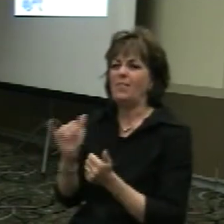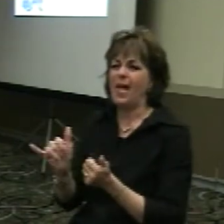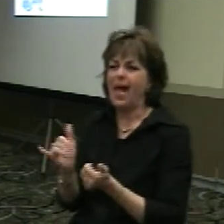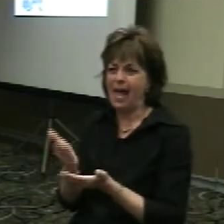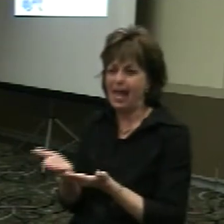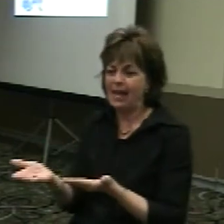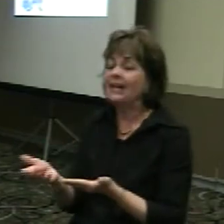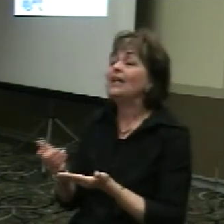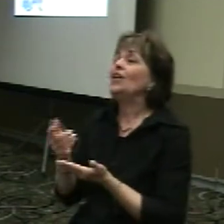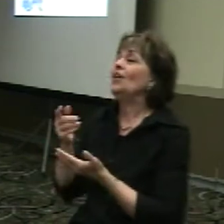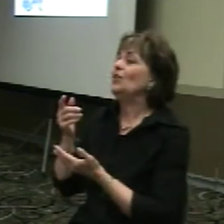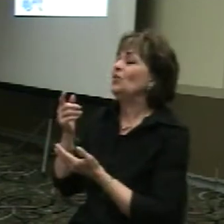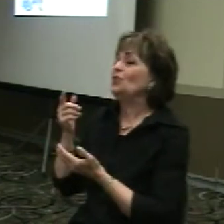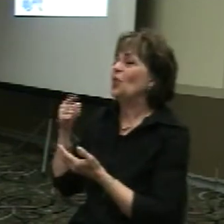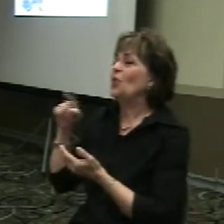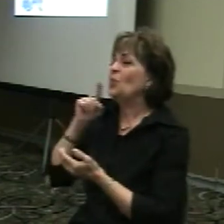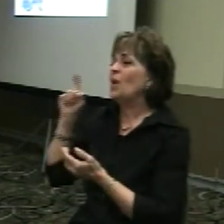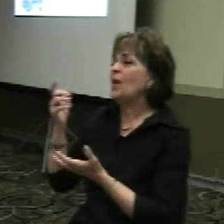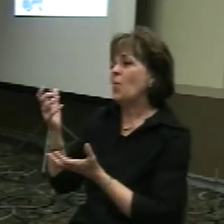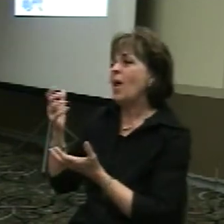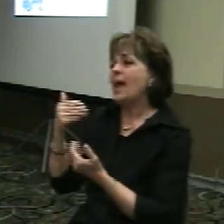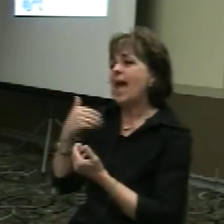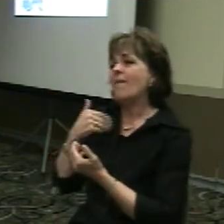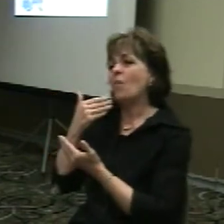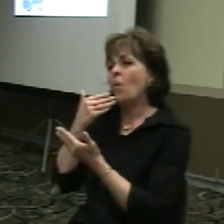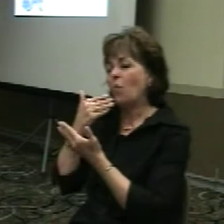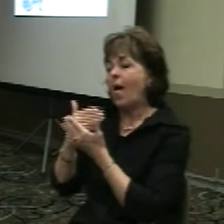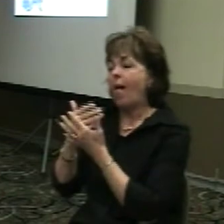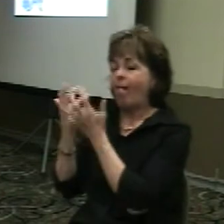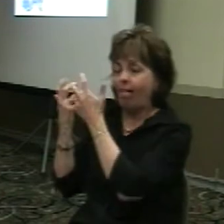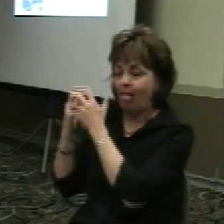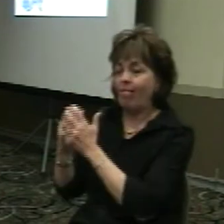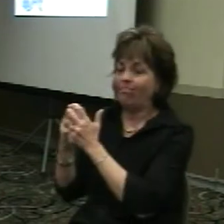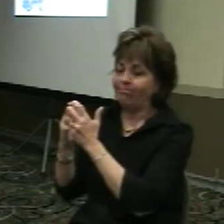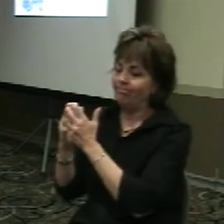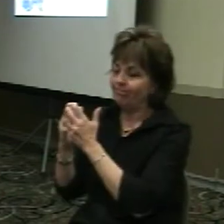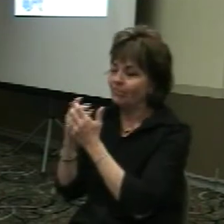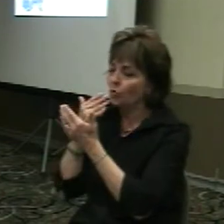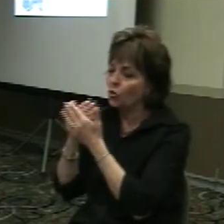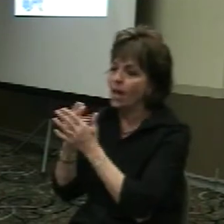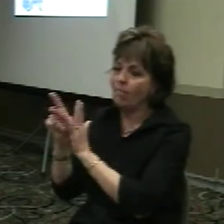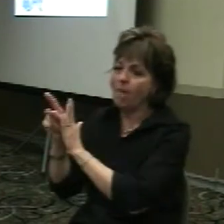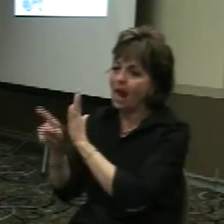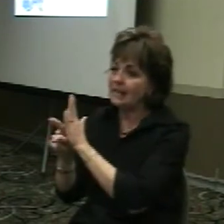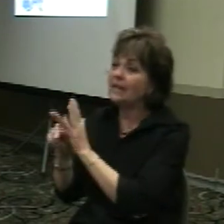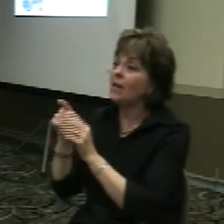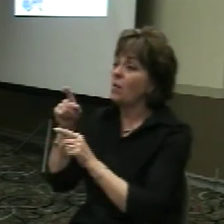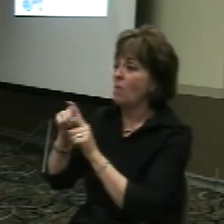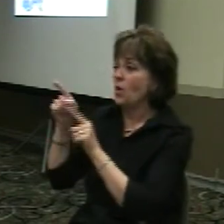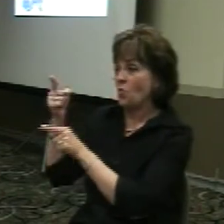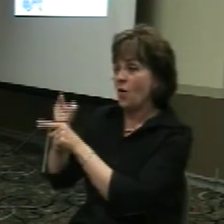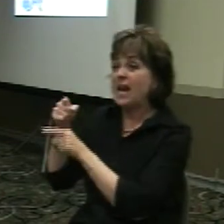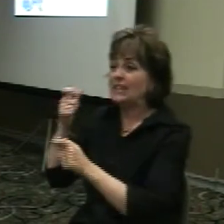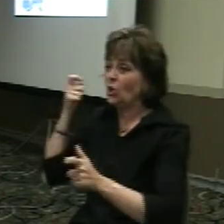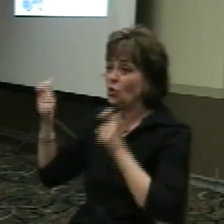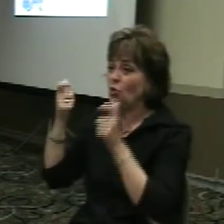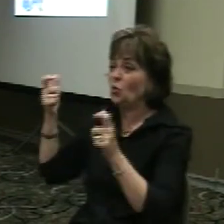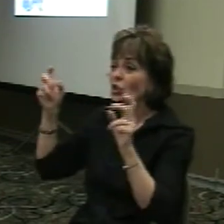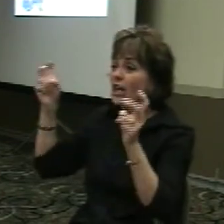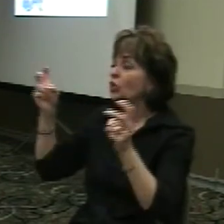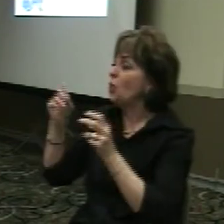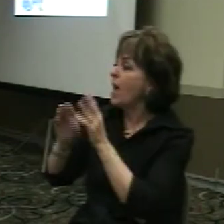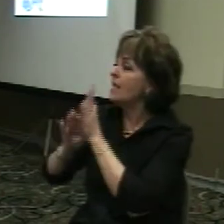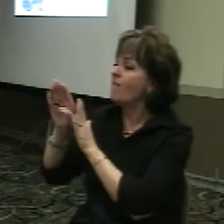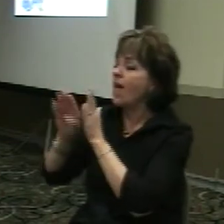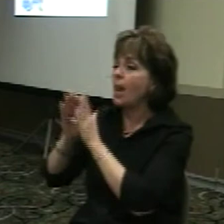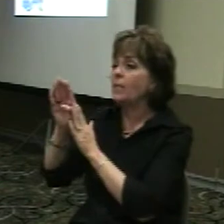So you really do want to have a well-crafted policy. But you're right, this is a huge issue, and